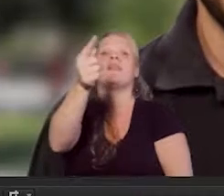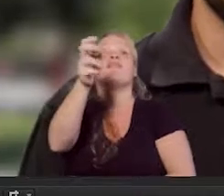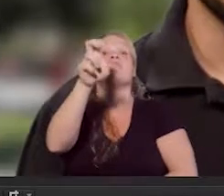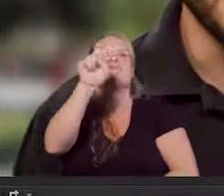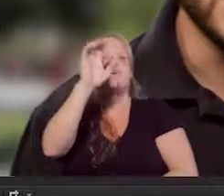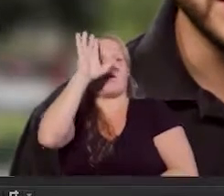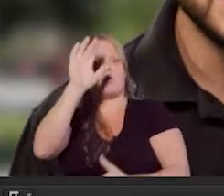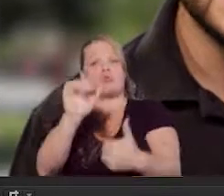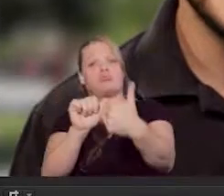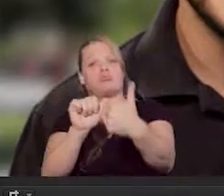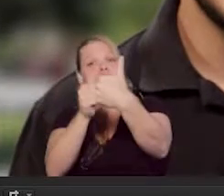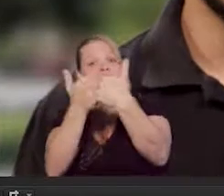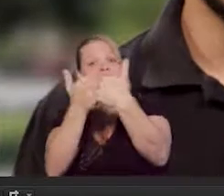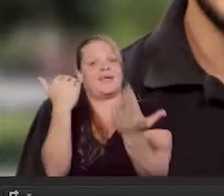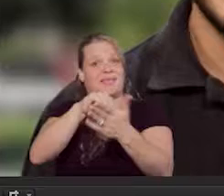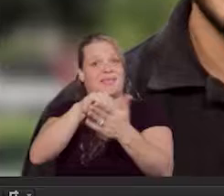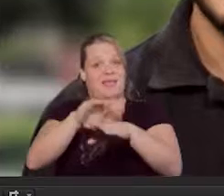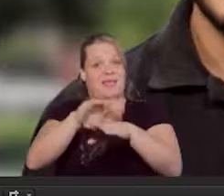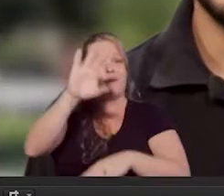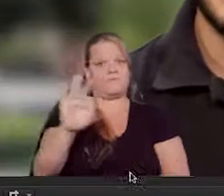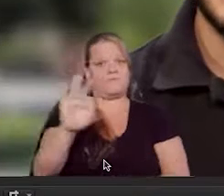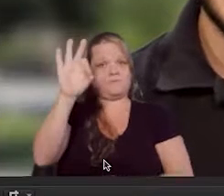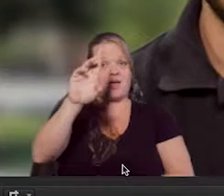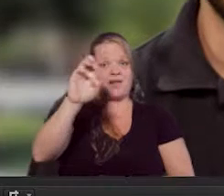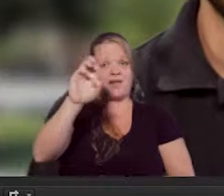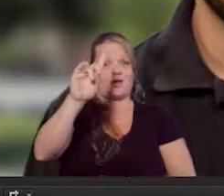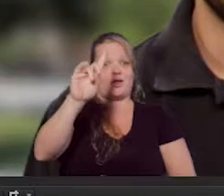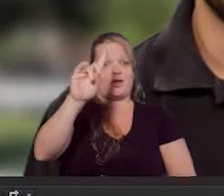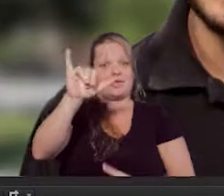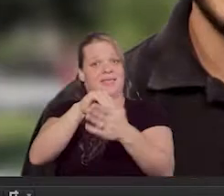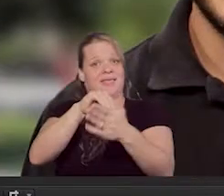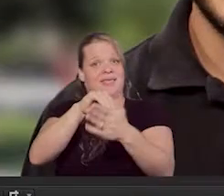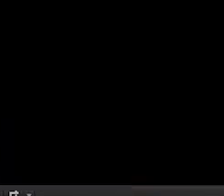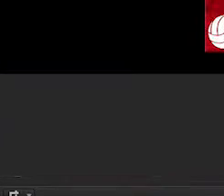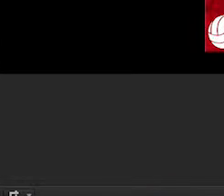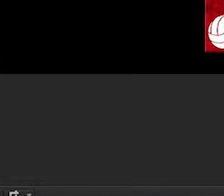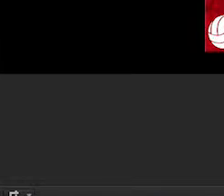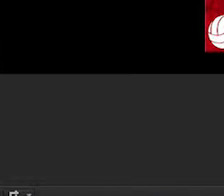Taft College, and then they battle it out on Friday.